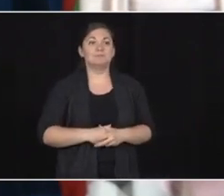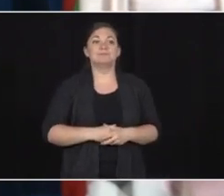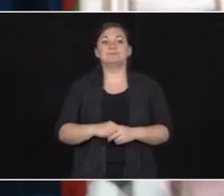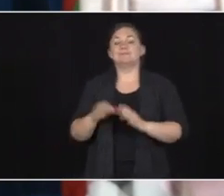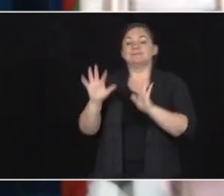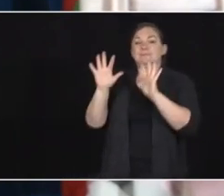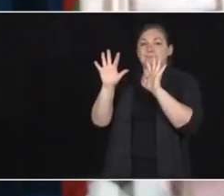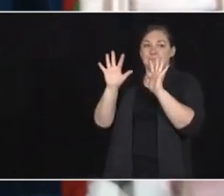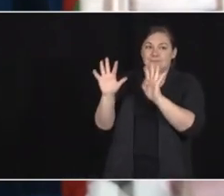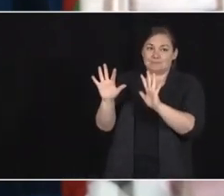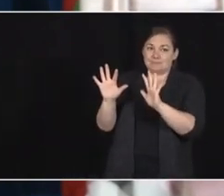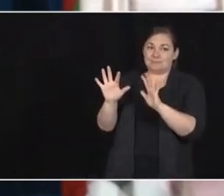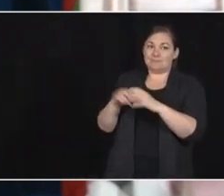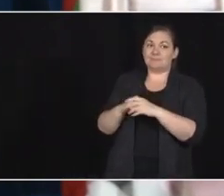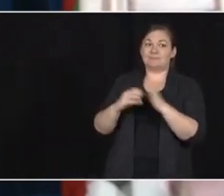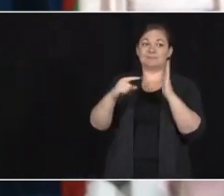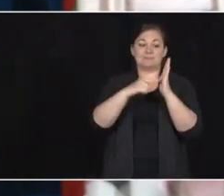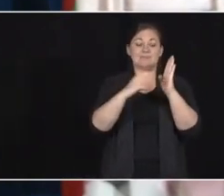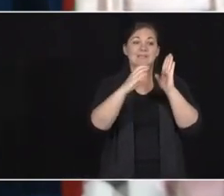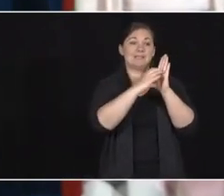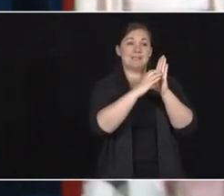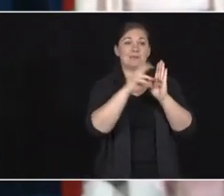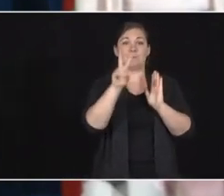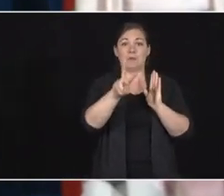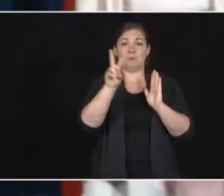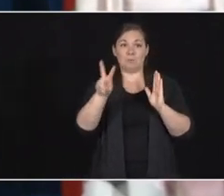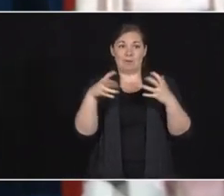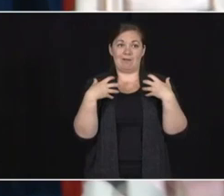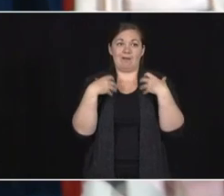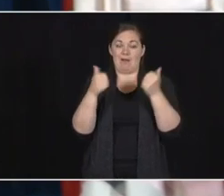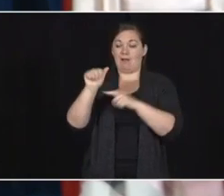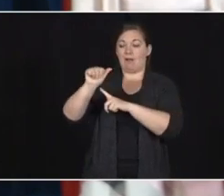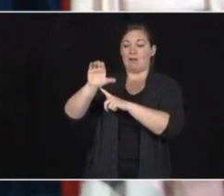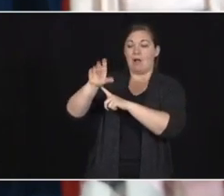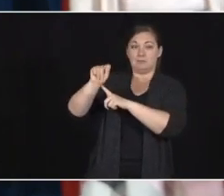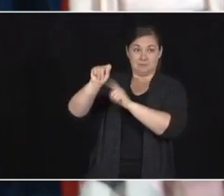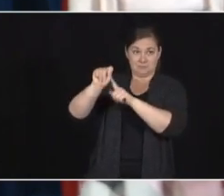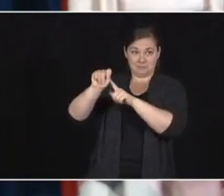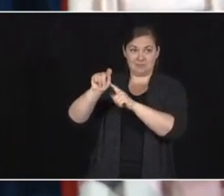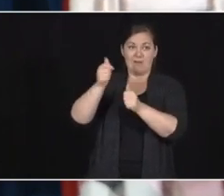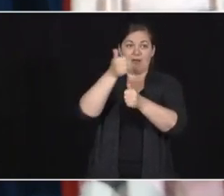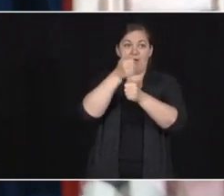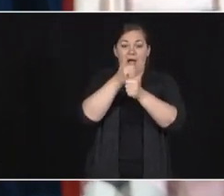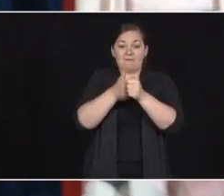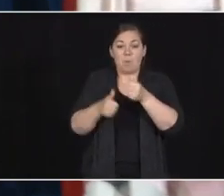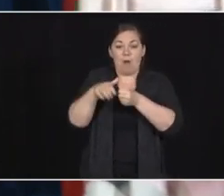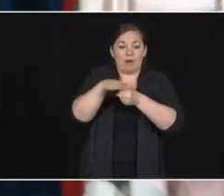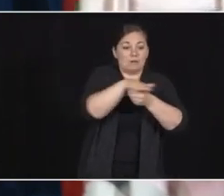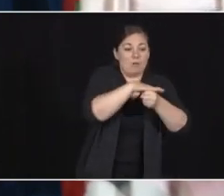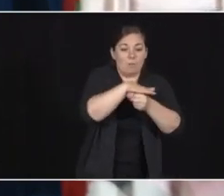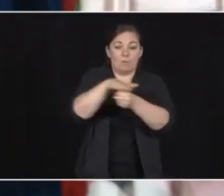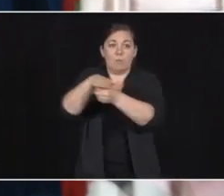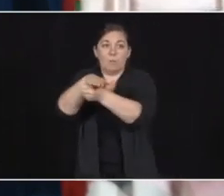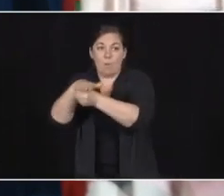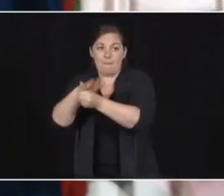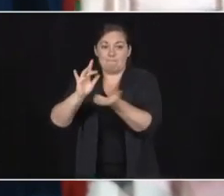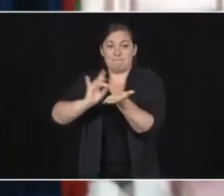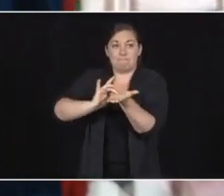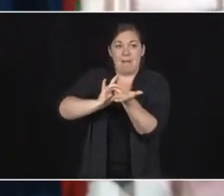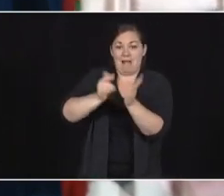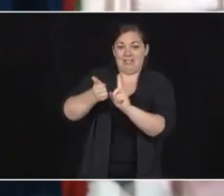of the Health Act, every single local chief medical officer of health can empower